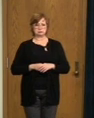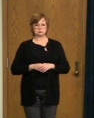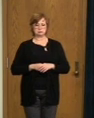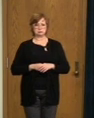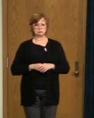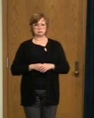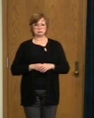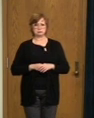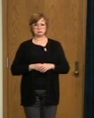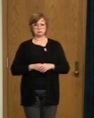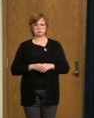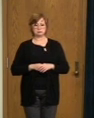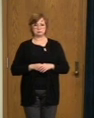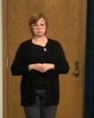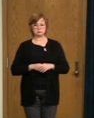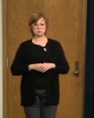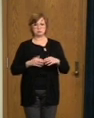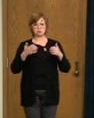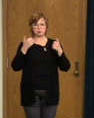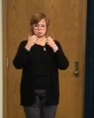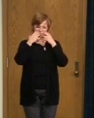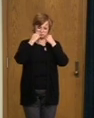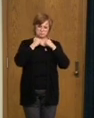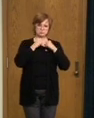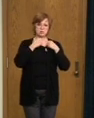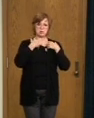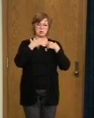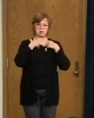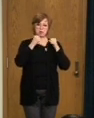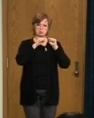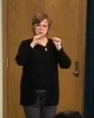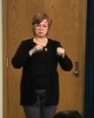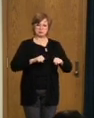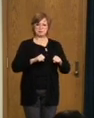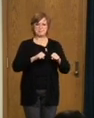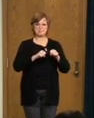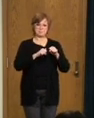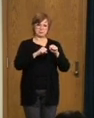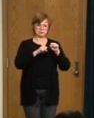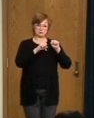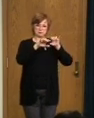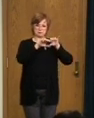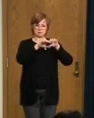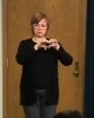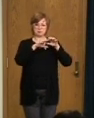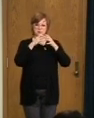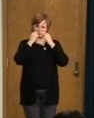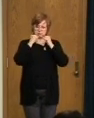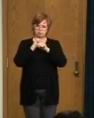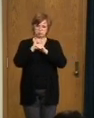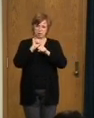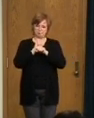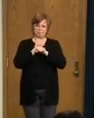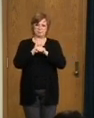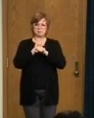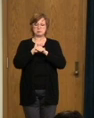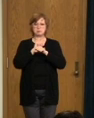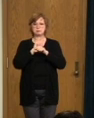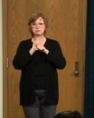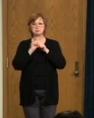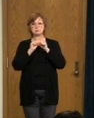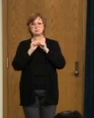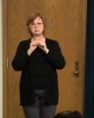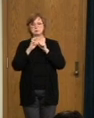to preserve our healthcare capacity. We're able to preserve jobs in our community, and ultimately preserve